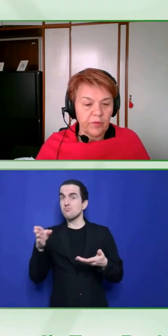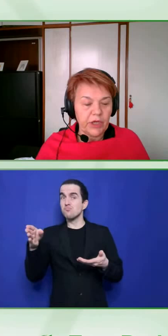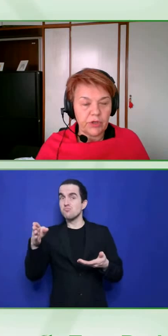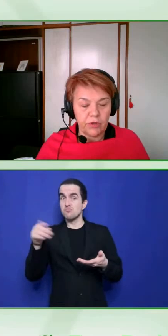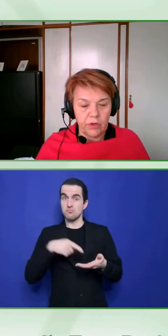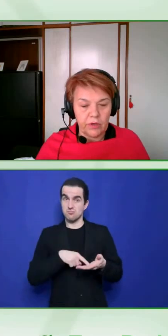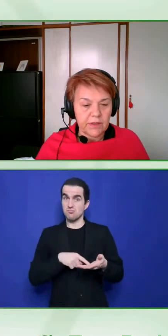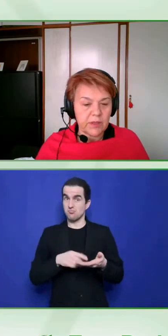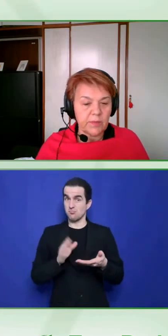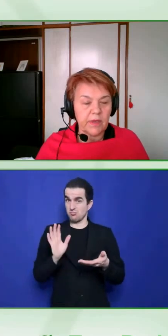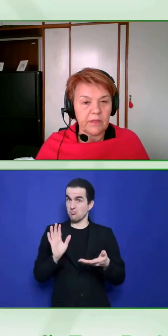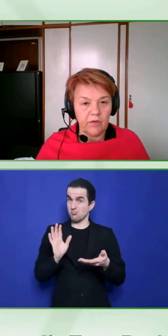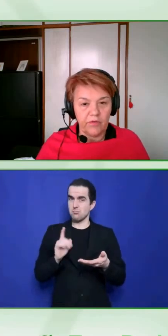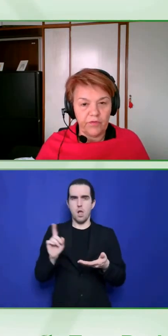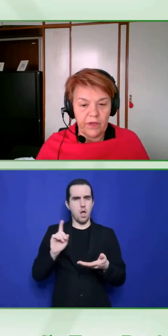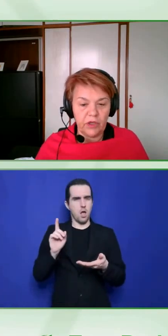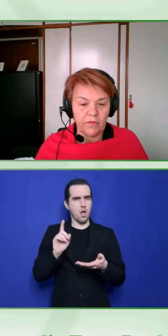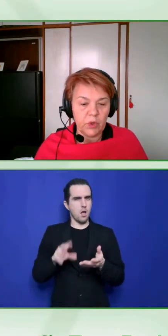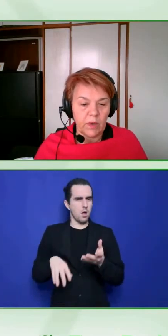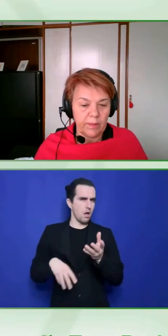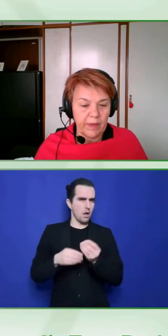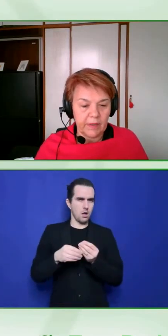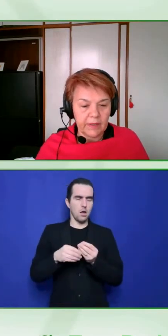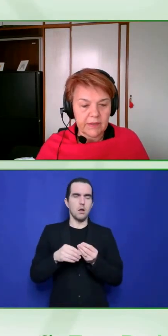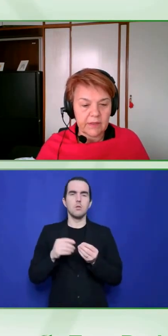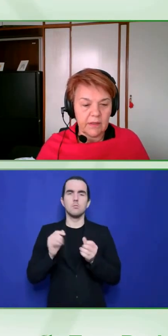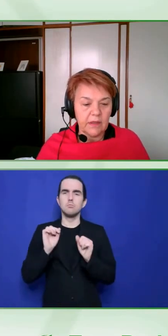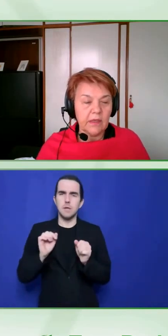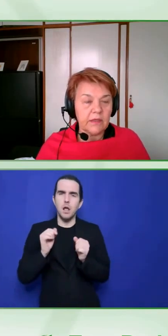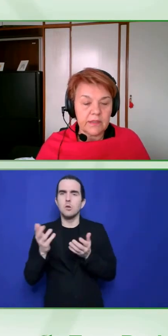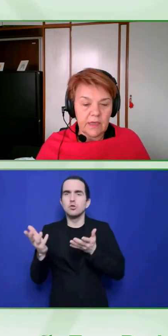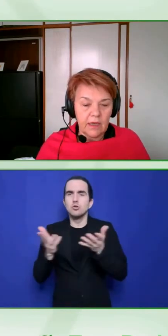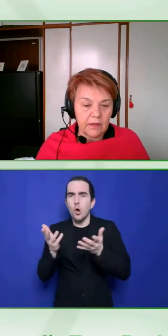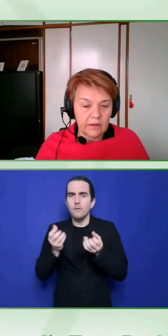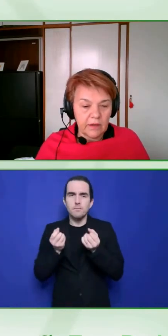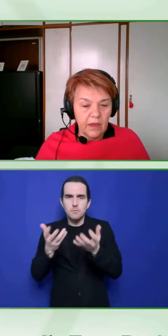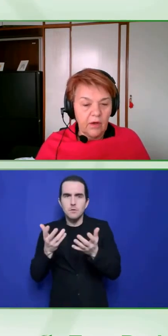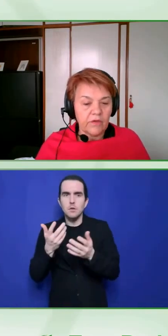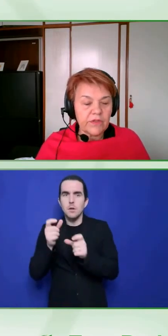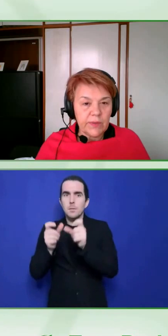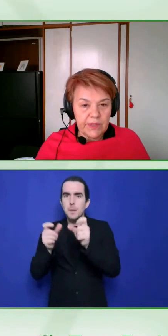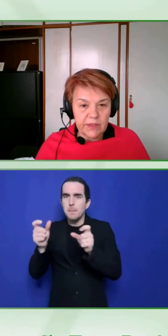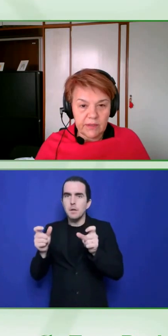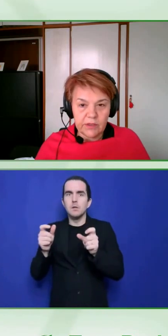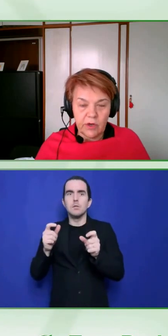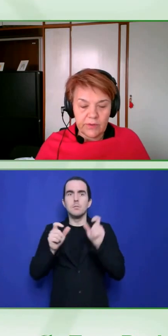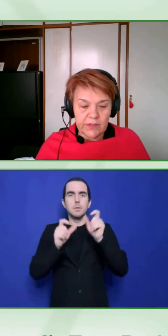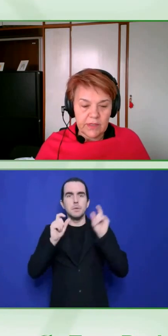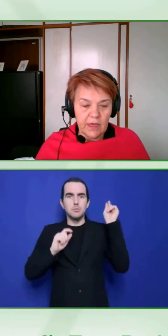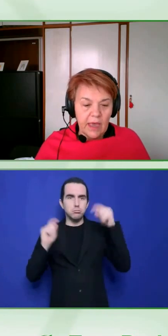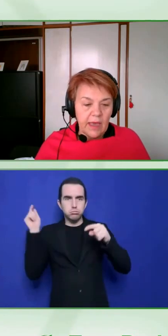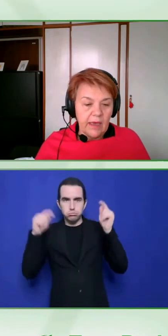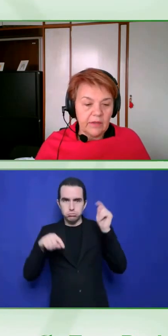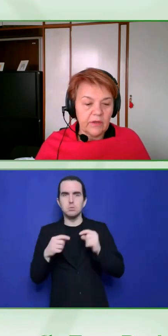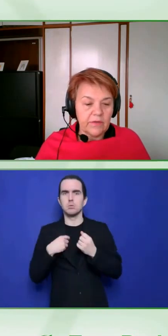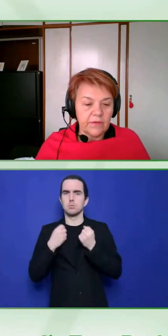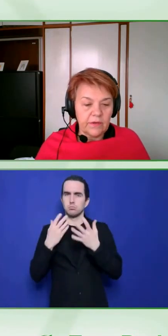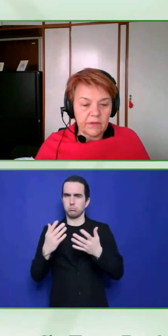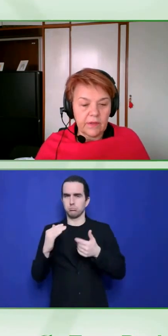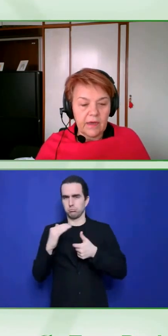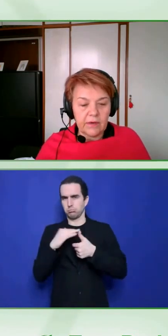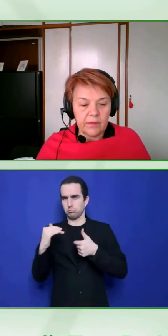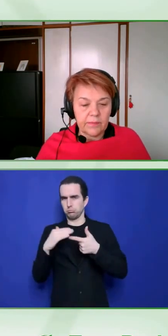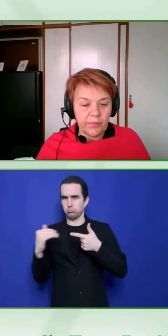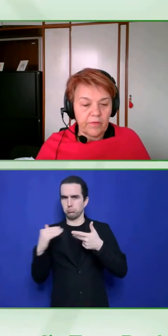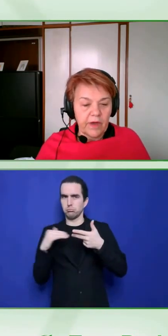provides information on accessibility of individual buildings, the second of streets and roads, and the